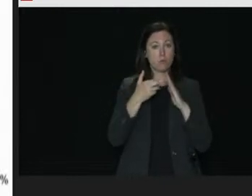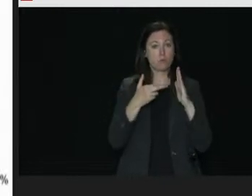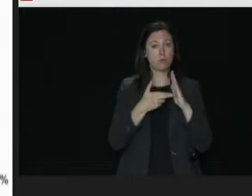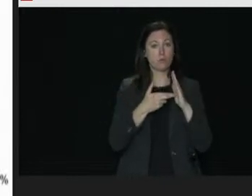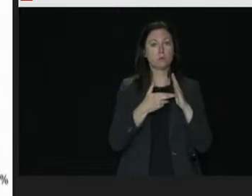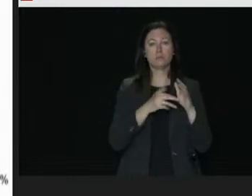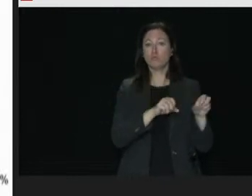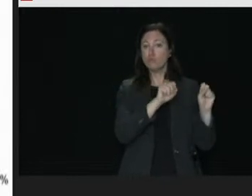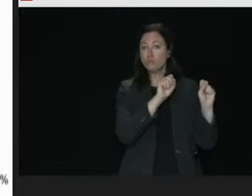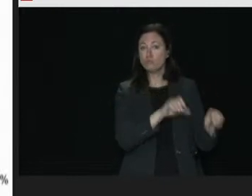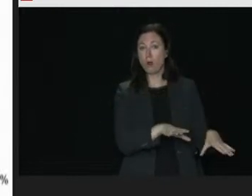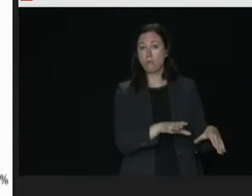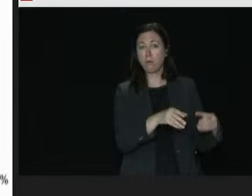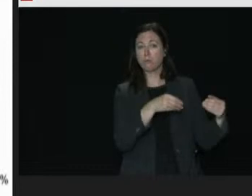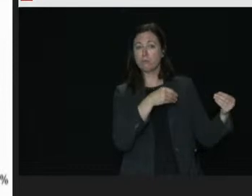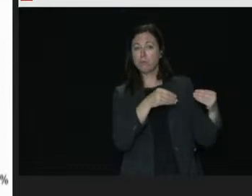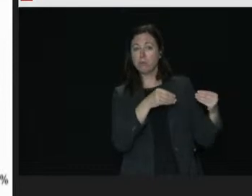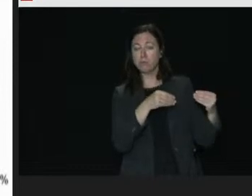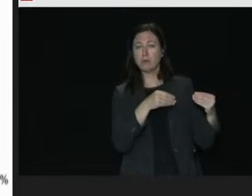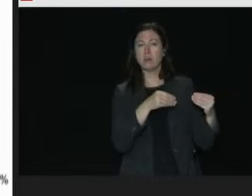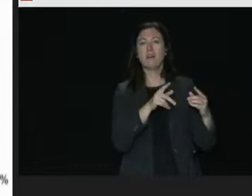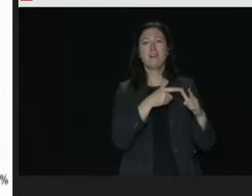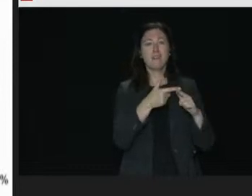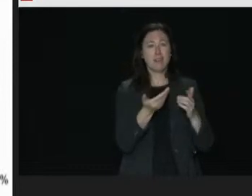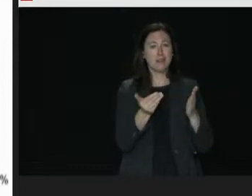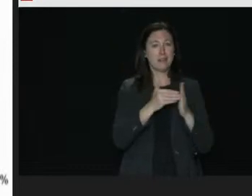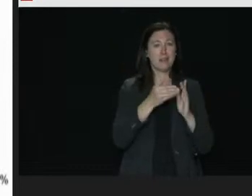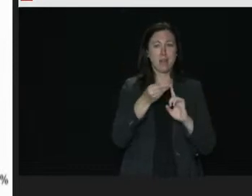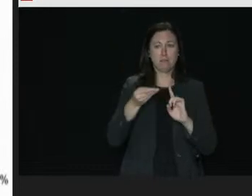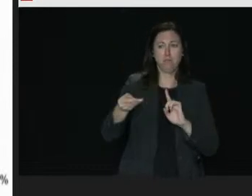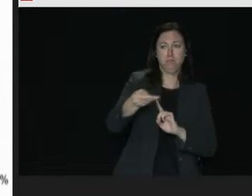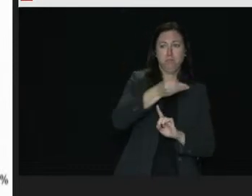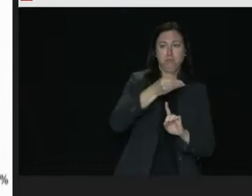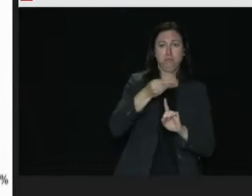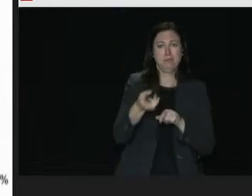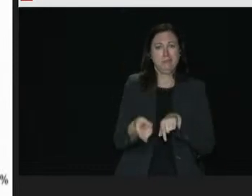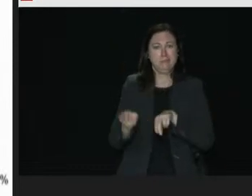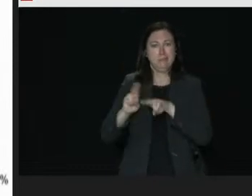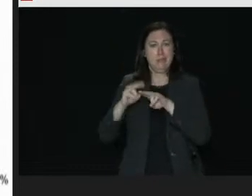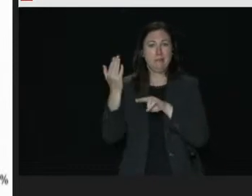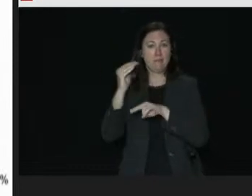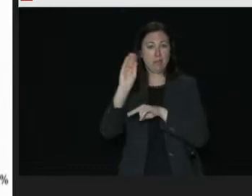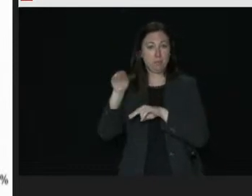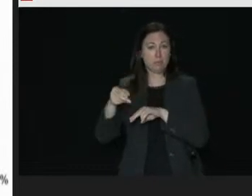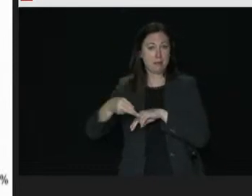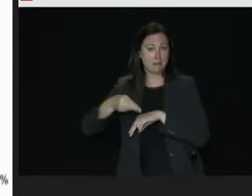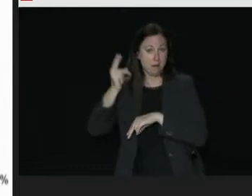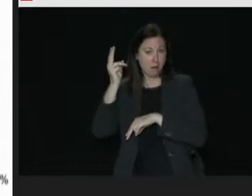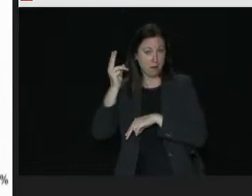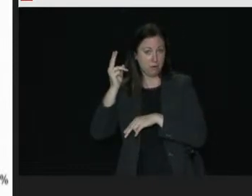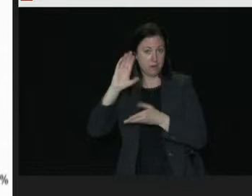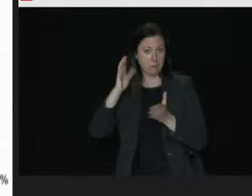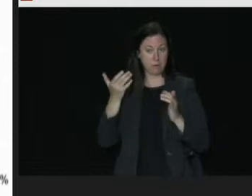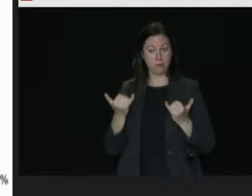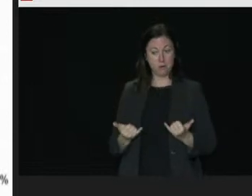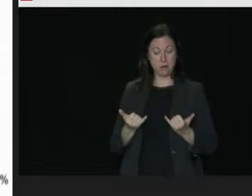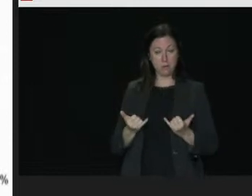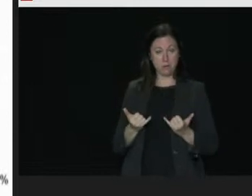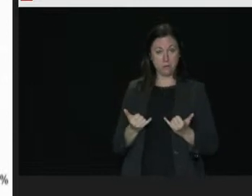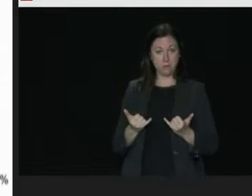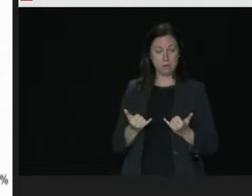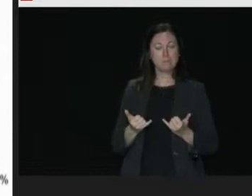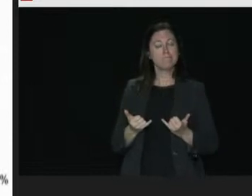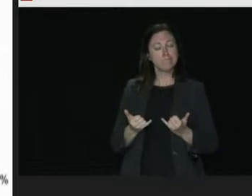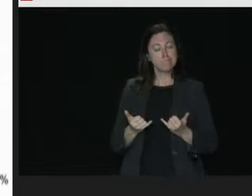relaxed such that transmission rates increase up to 15% higher than present levels, the